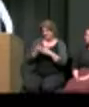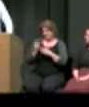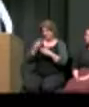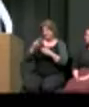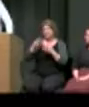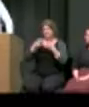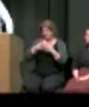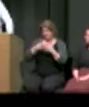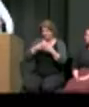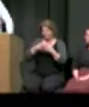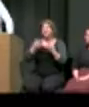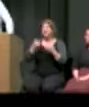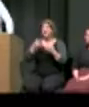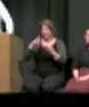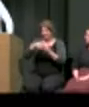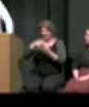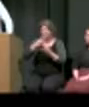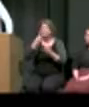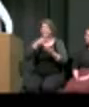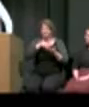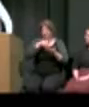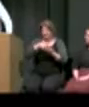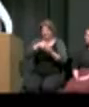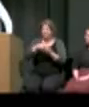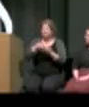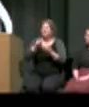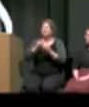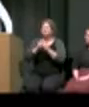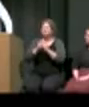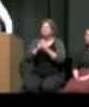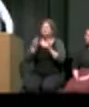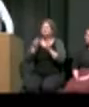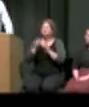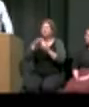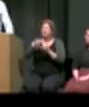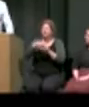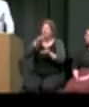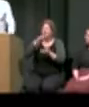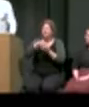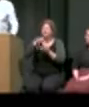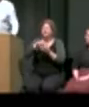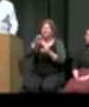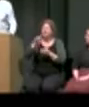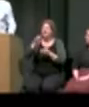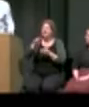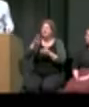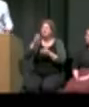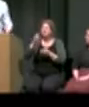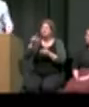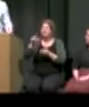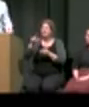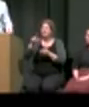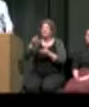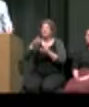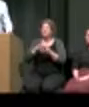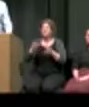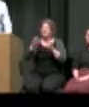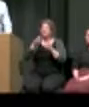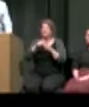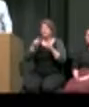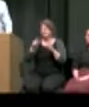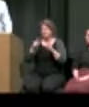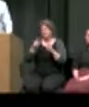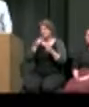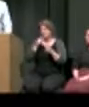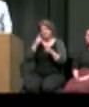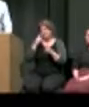week. So we changed to a smaller clamshell bucket. And we haven't seen any reductions